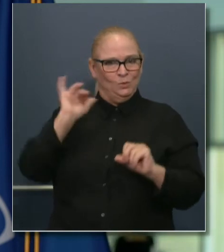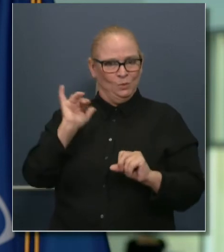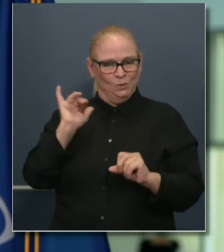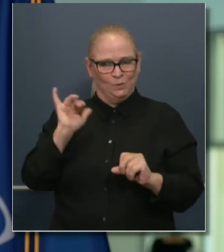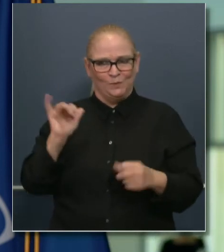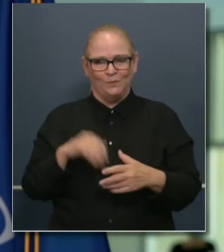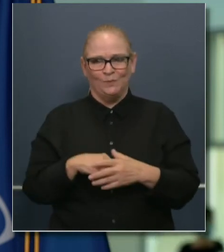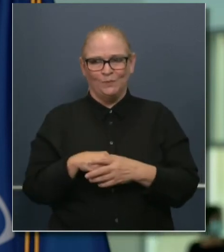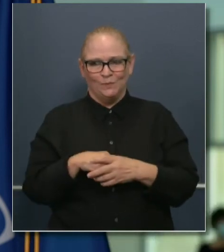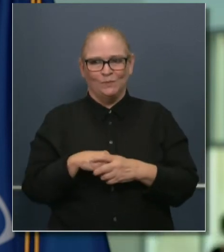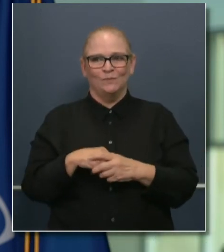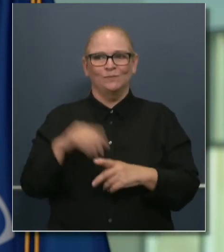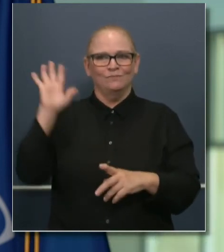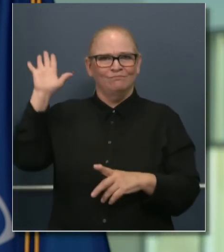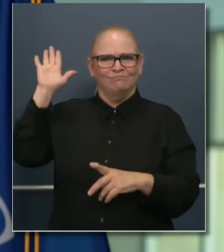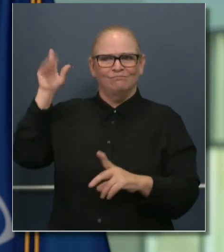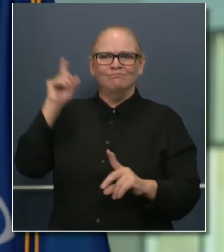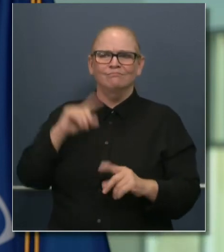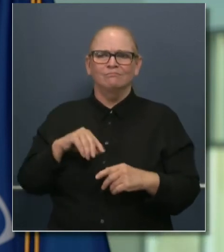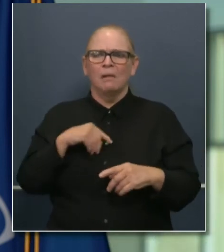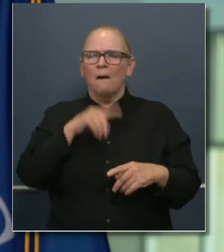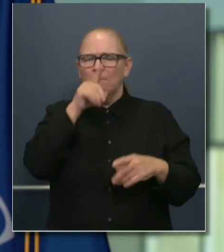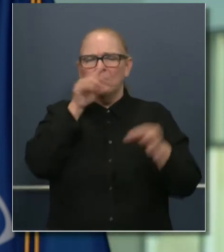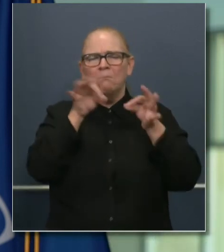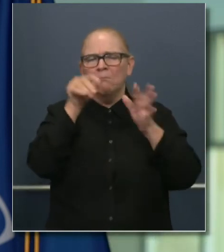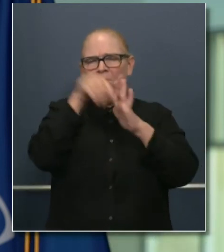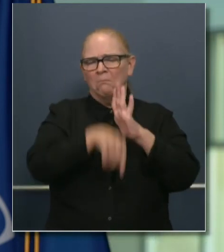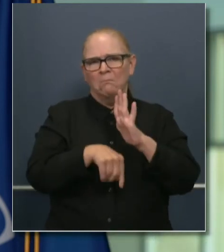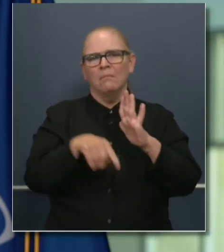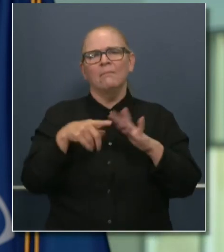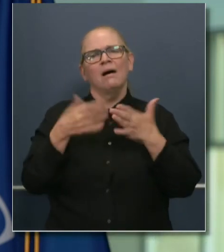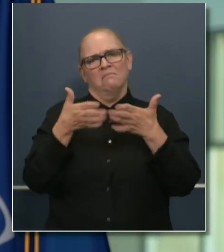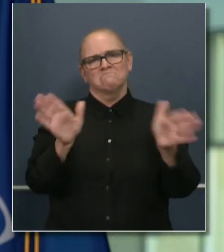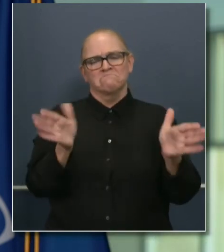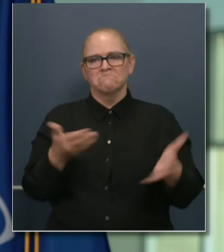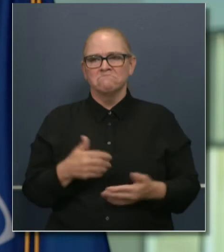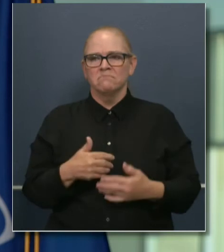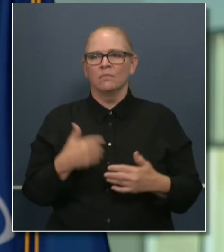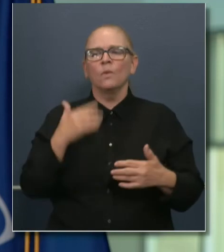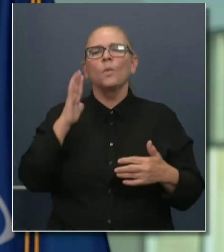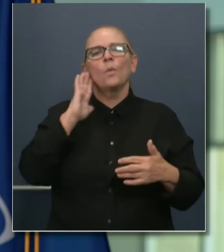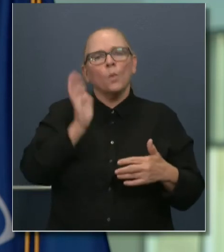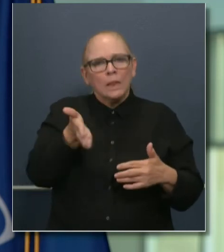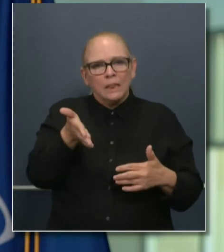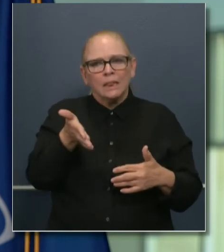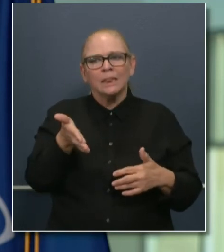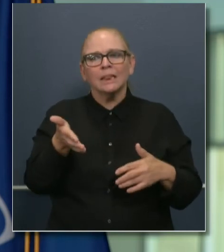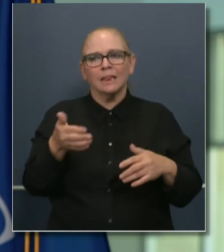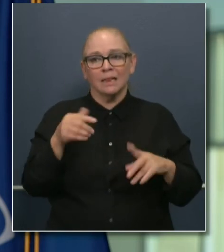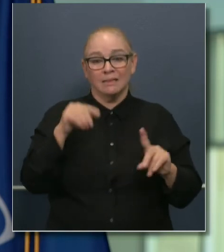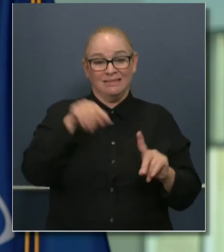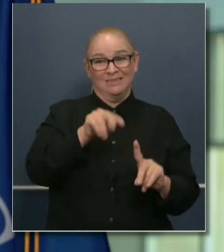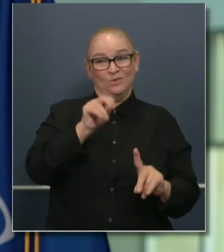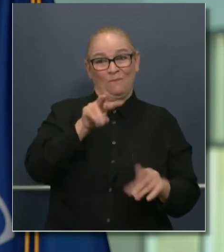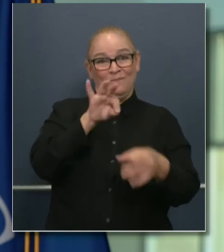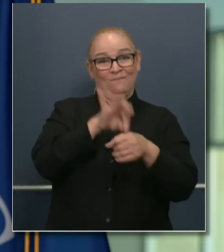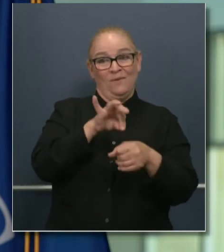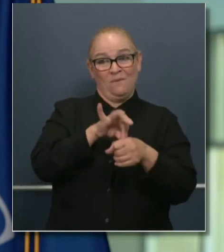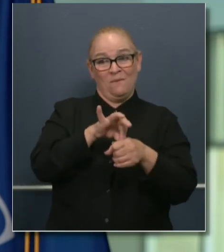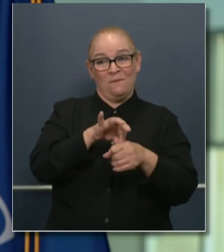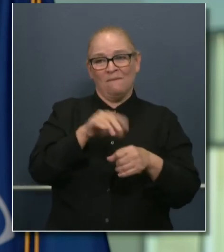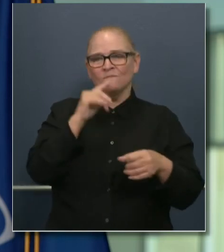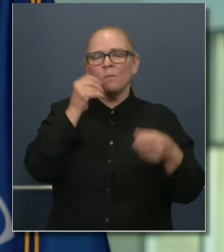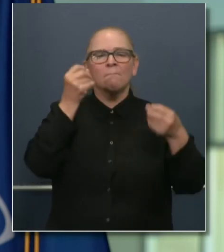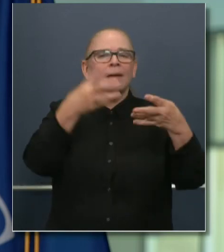details. But as it relates to revenue, we'll have ample opportunity this November to consider a number of things that likely will end